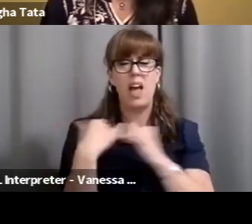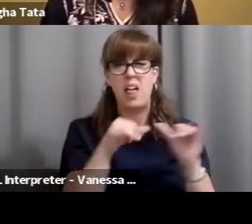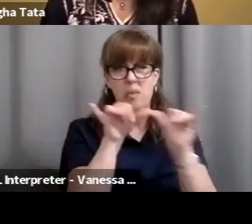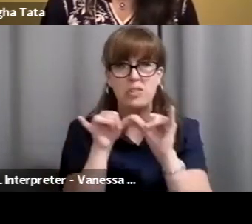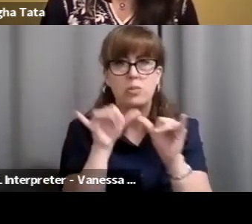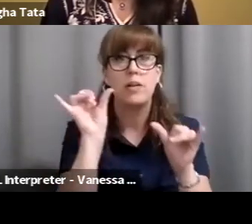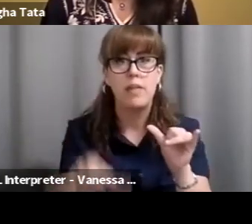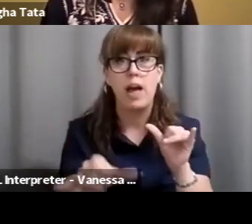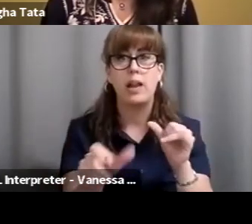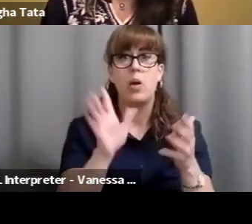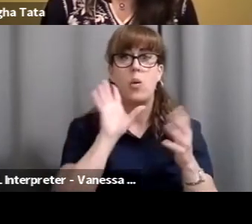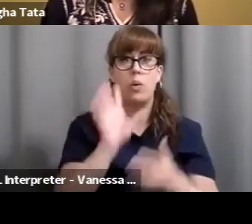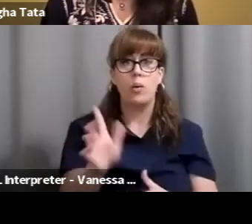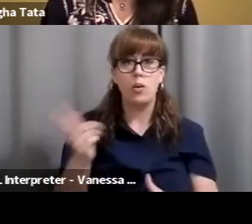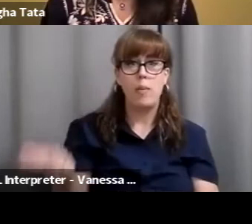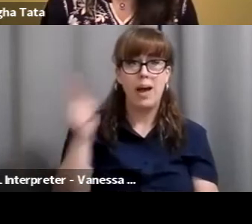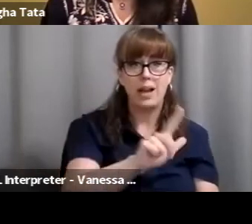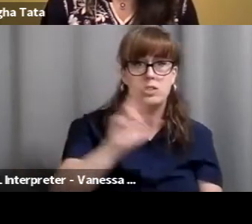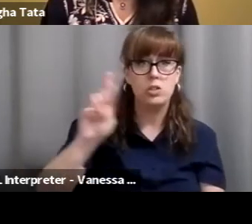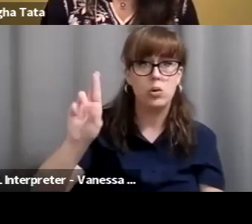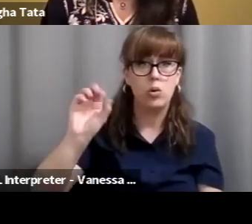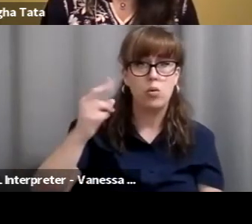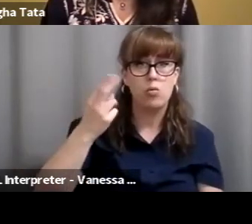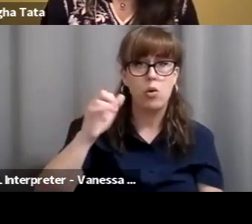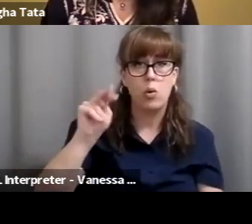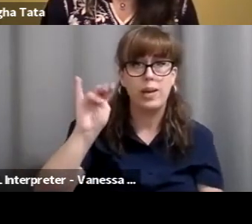on our first question.